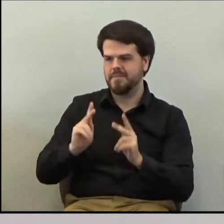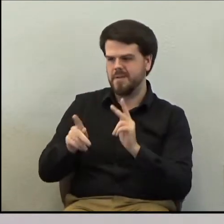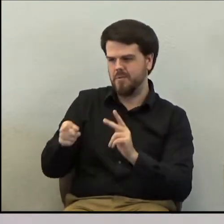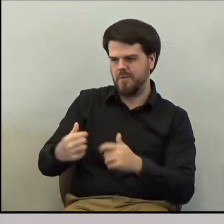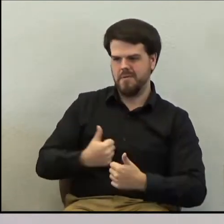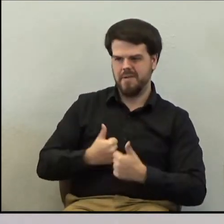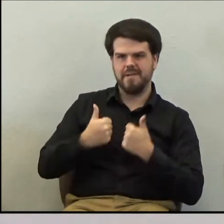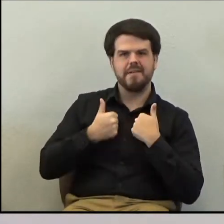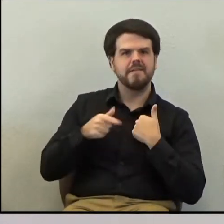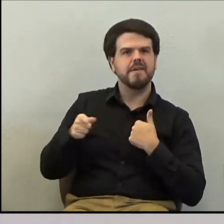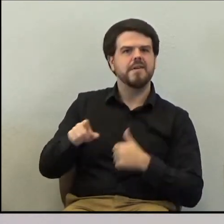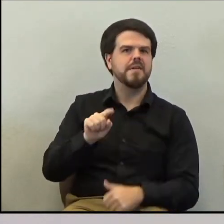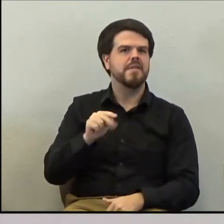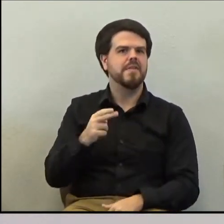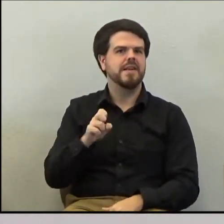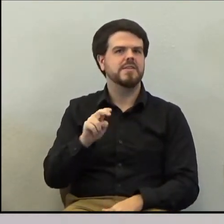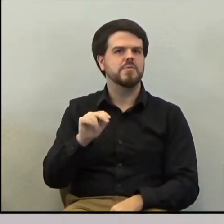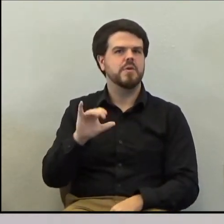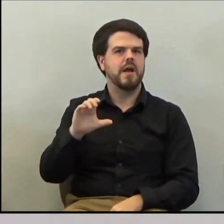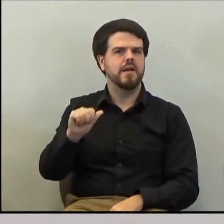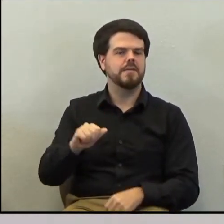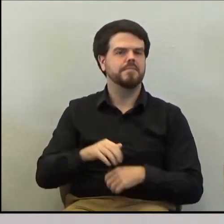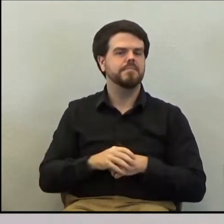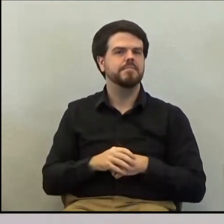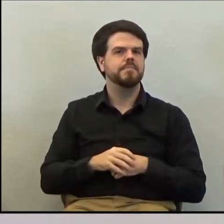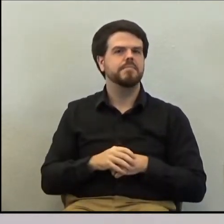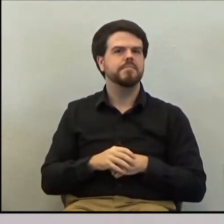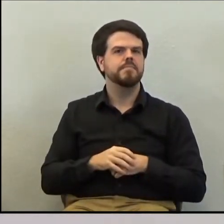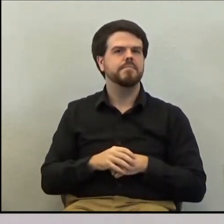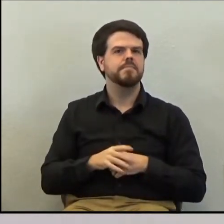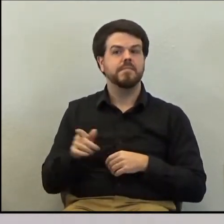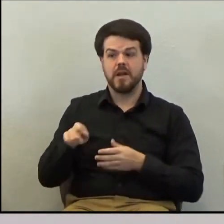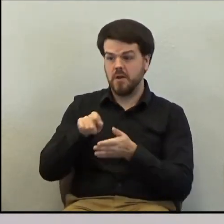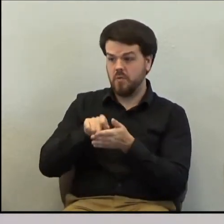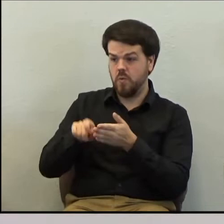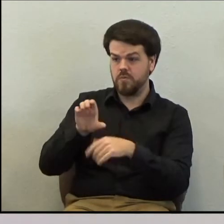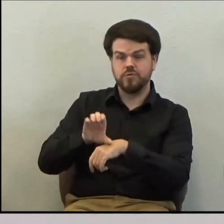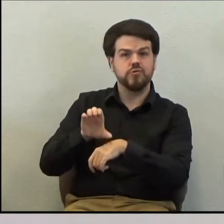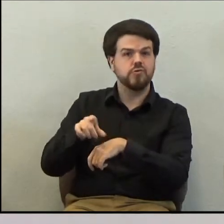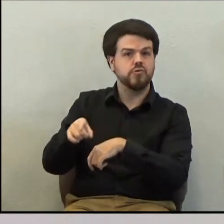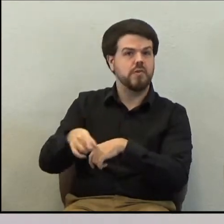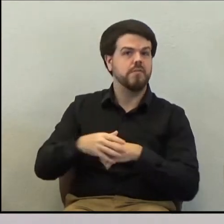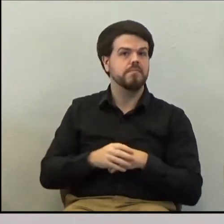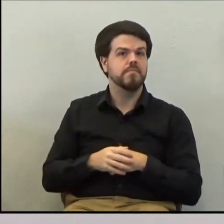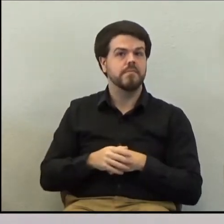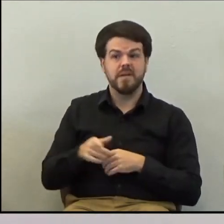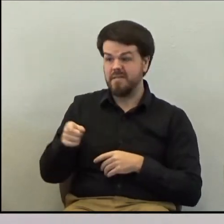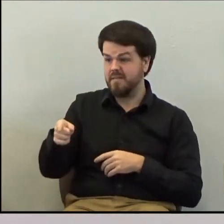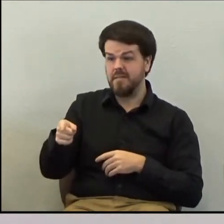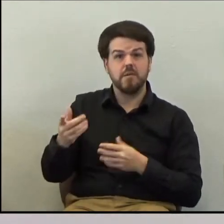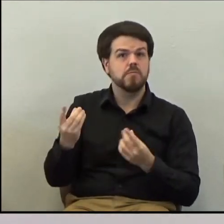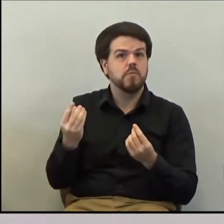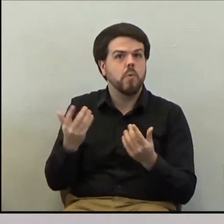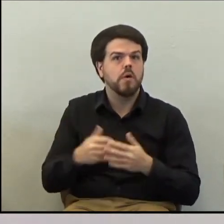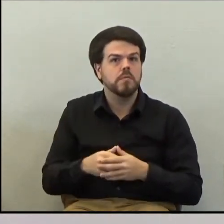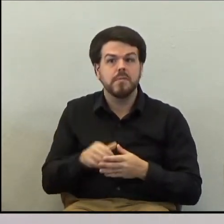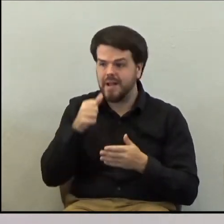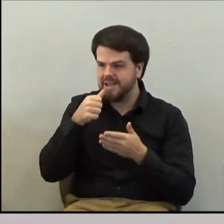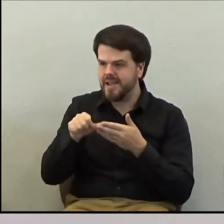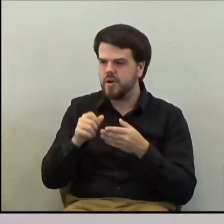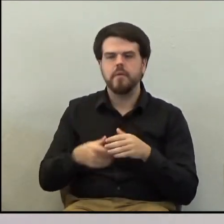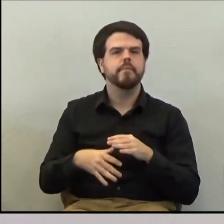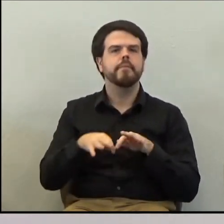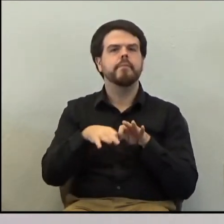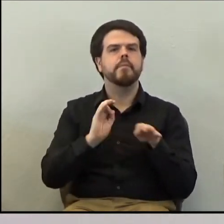Thessalonica were called Thessalonians. He wrote the letter to the church there. They saved that letter. I mean, they're like, okay, this